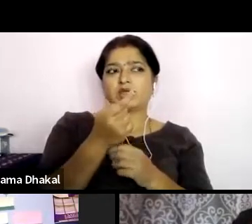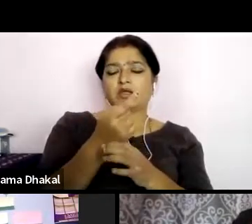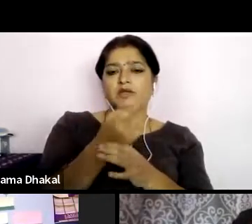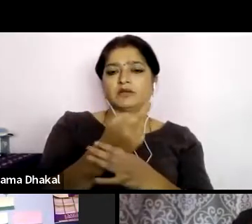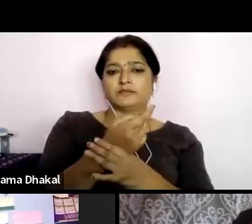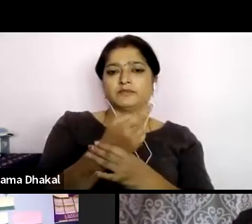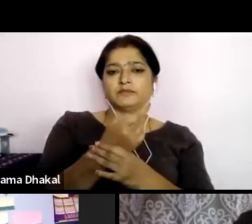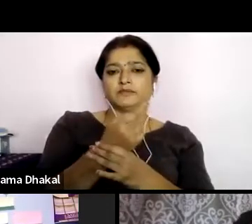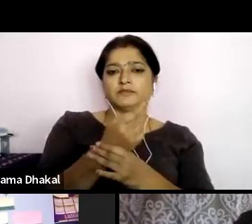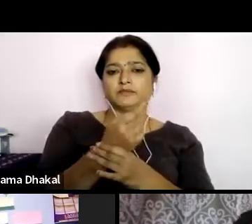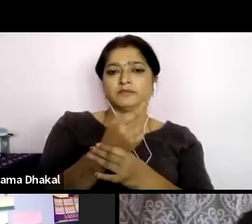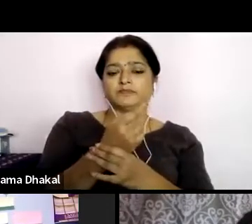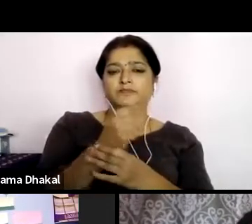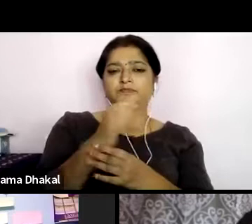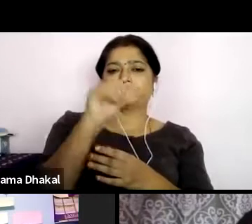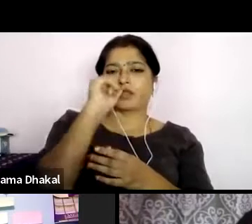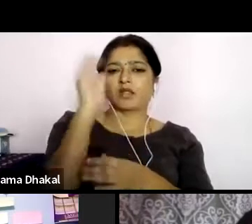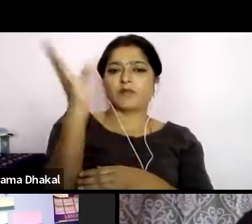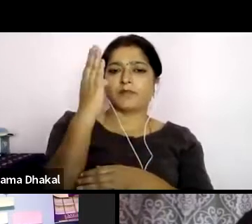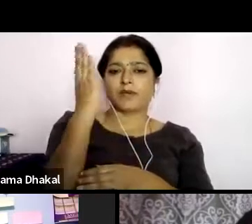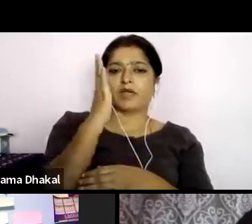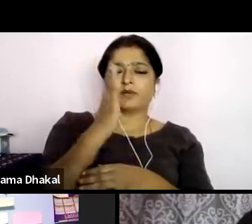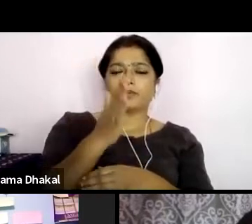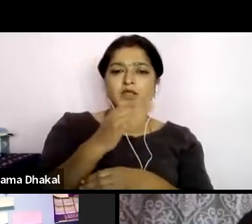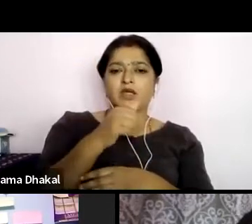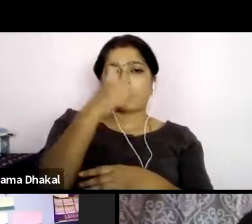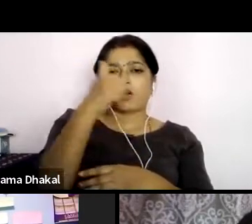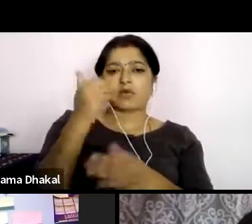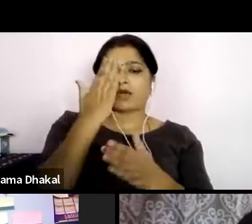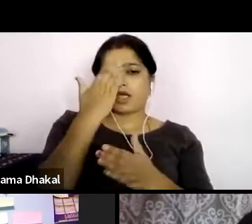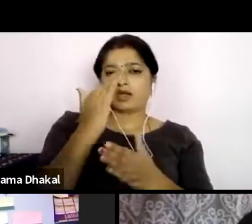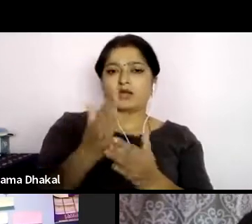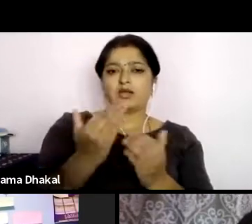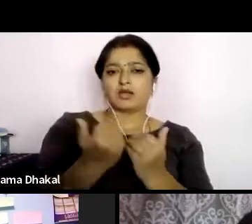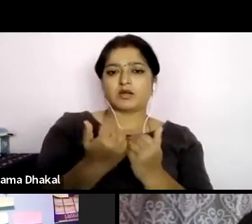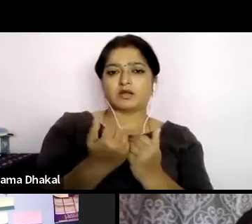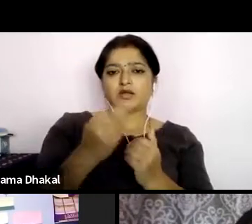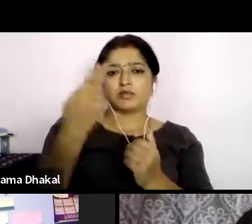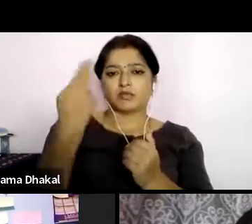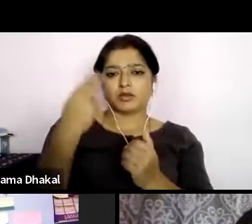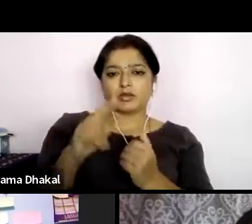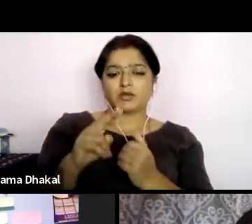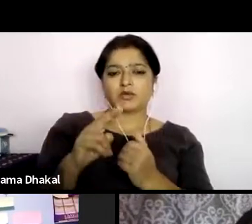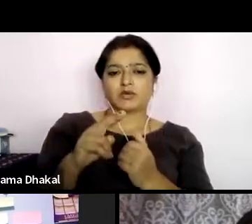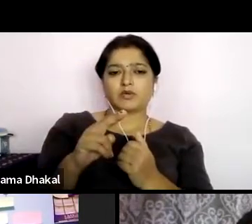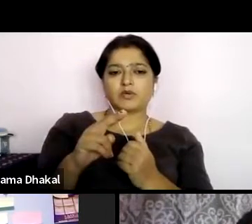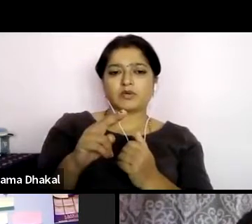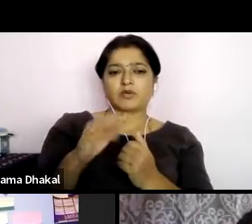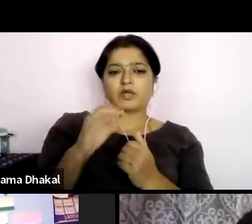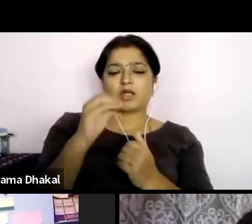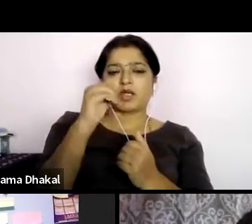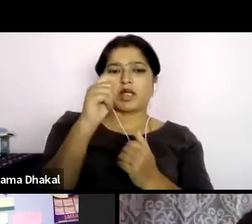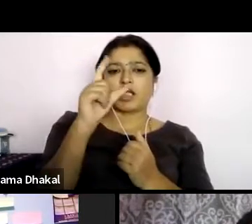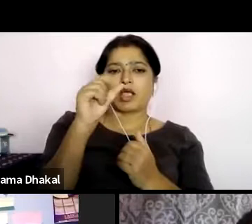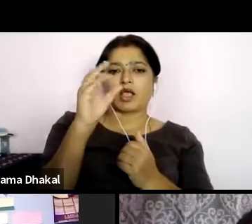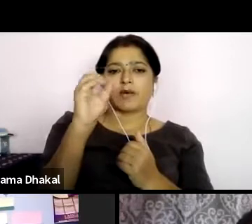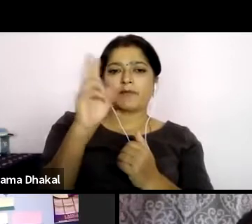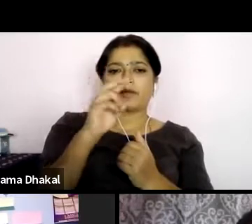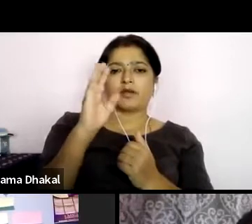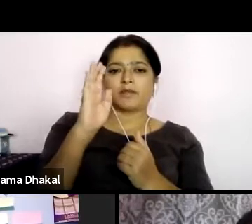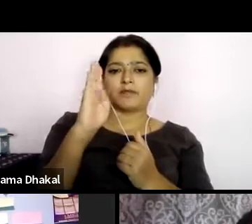world, especially with the whole typhoon and then the rising of the sea water levels. But